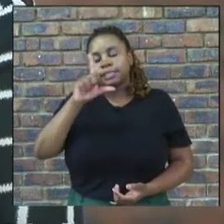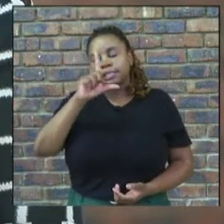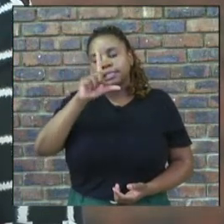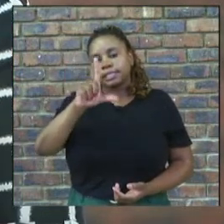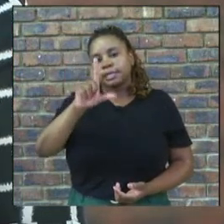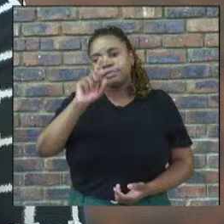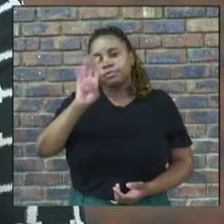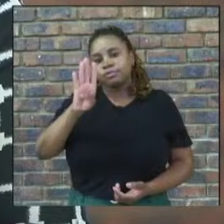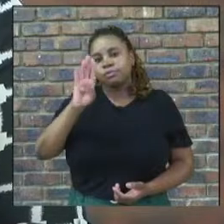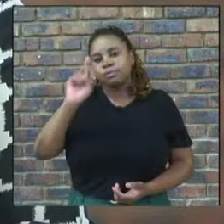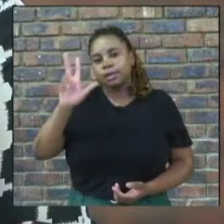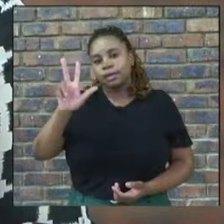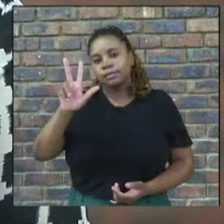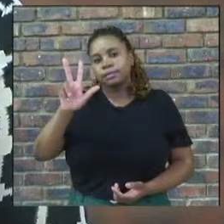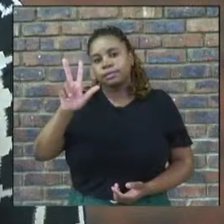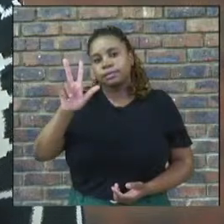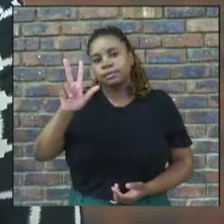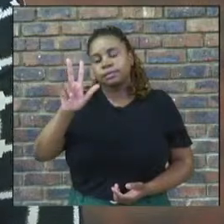748